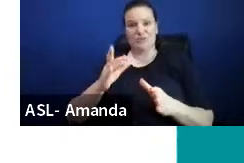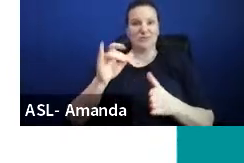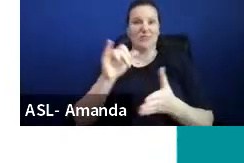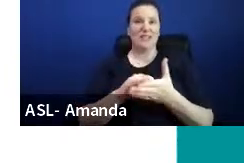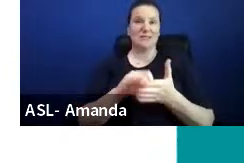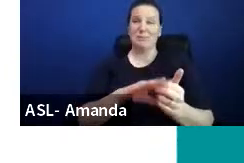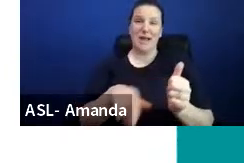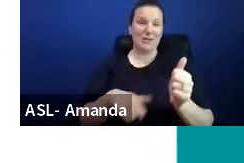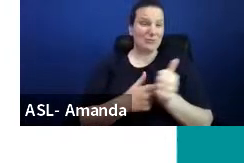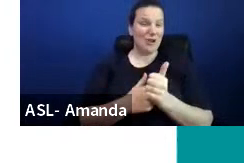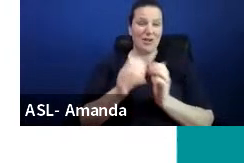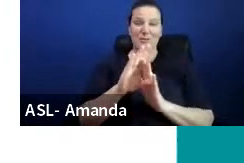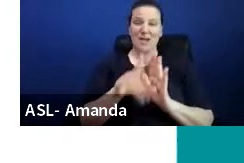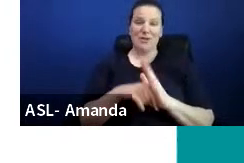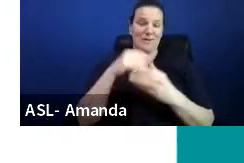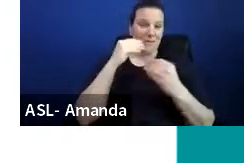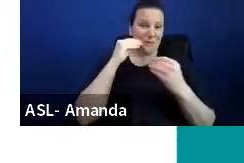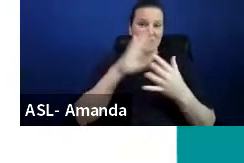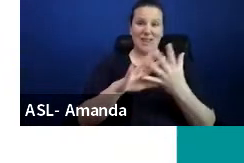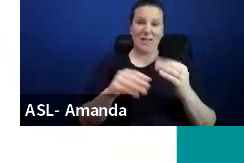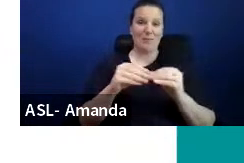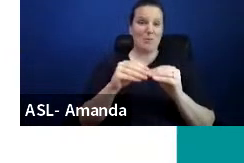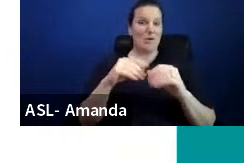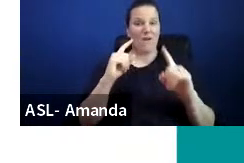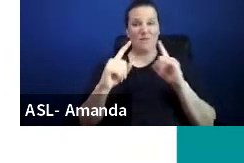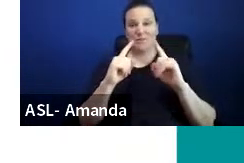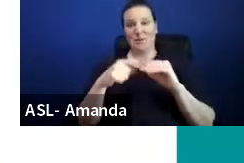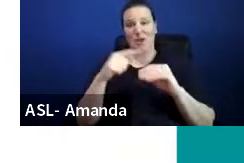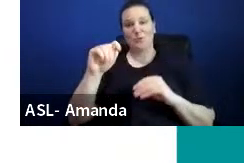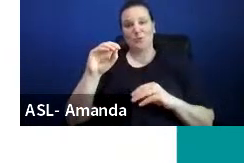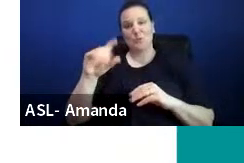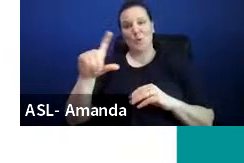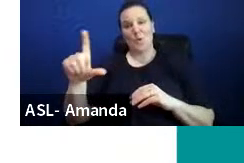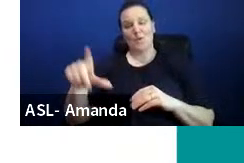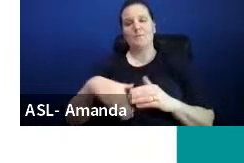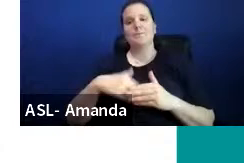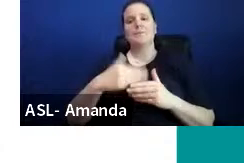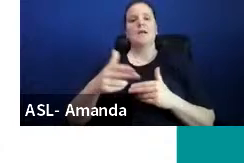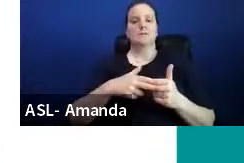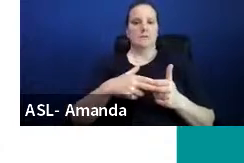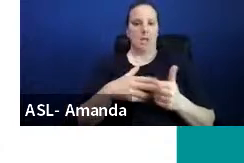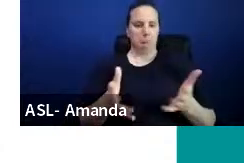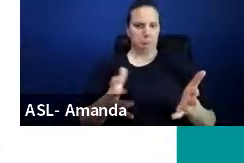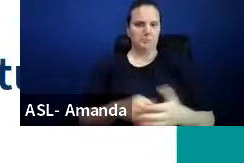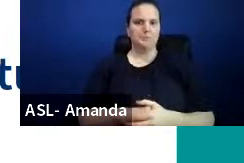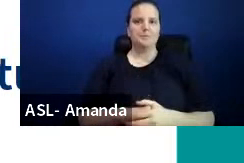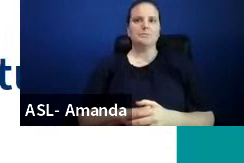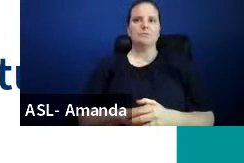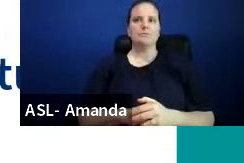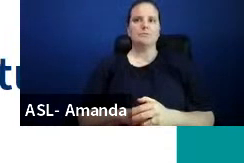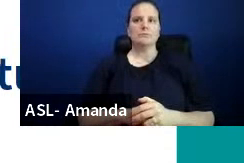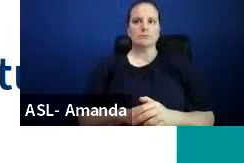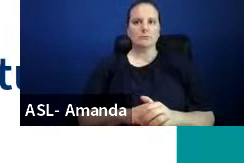background information as we go into more conversations about tolling. Next slide.